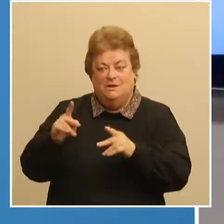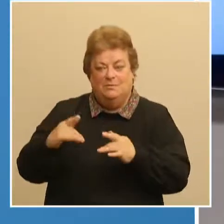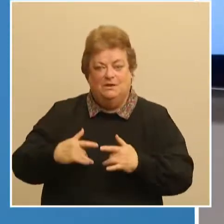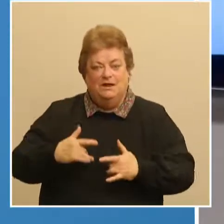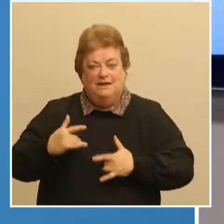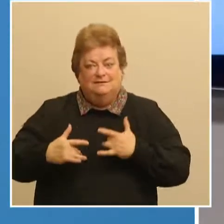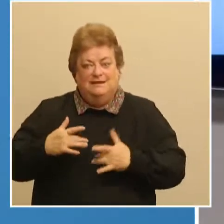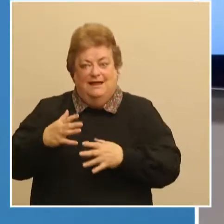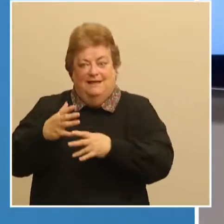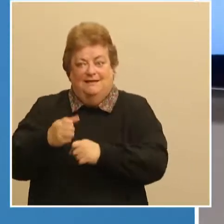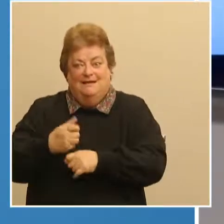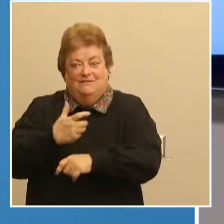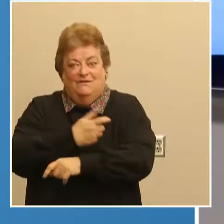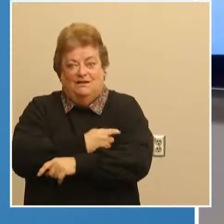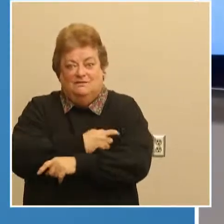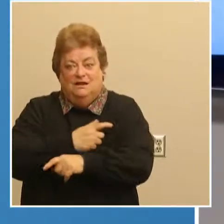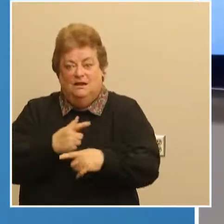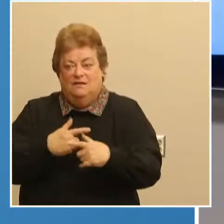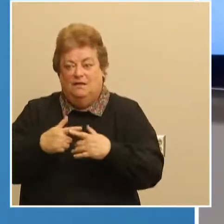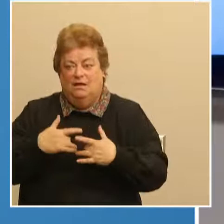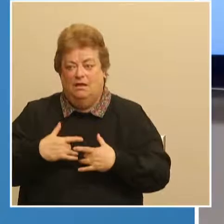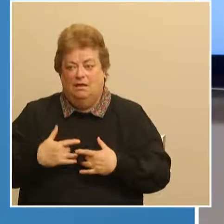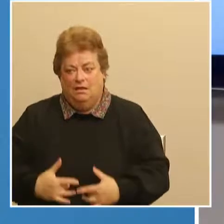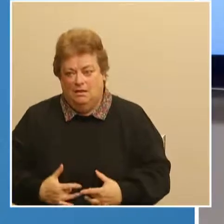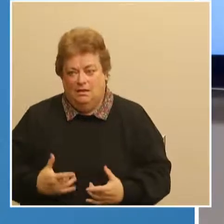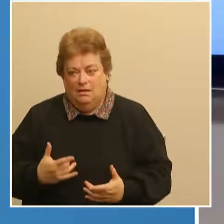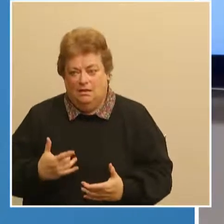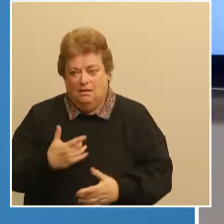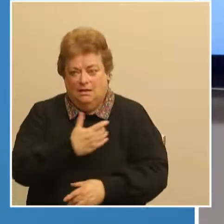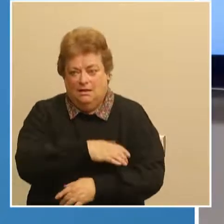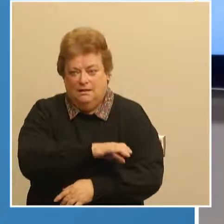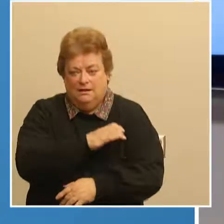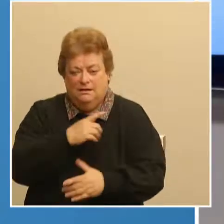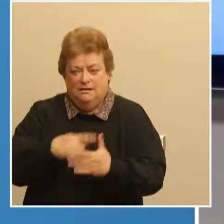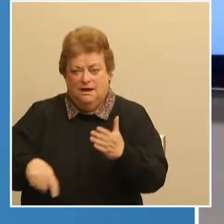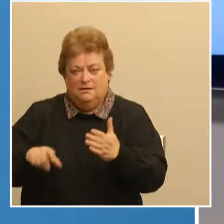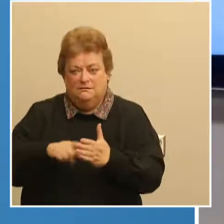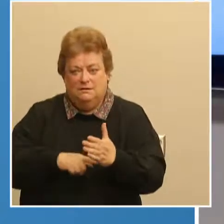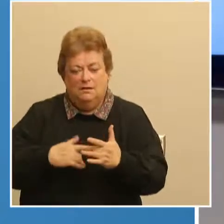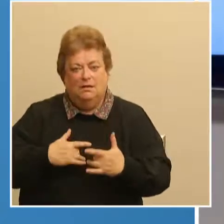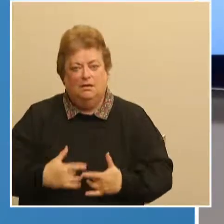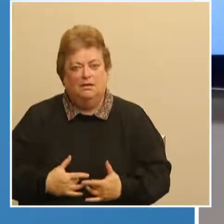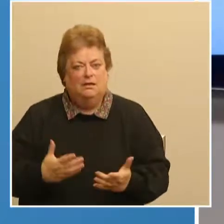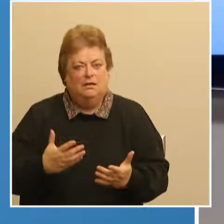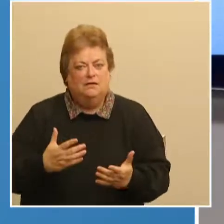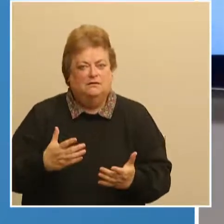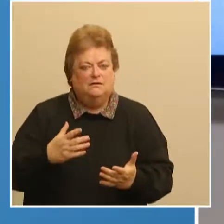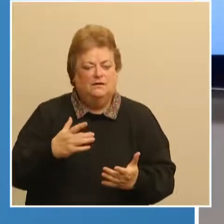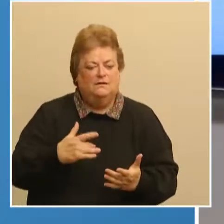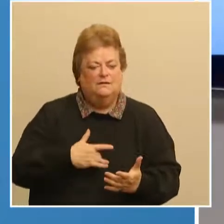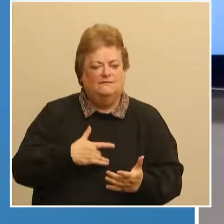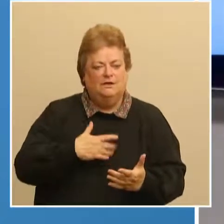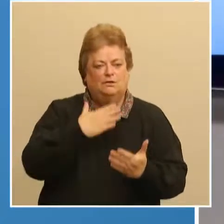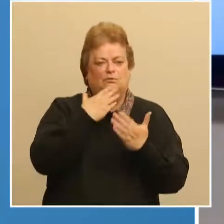their vaccine and then to have the clinics canceled. So I just feel grateful.